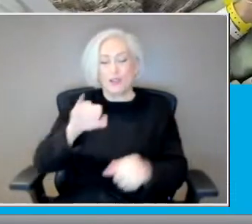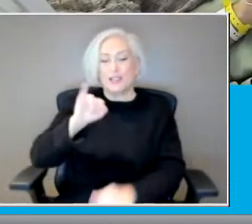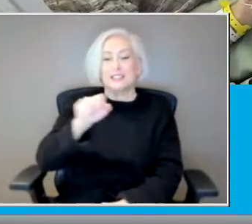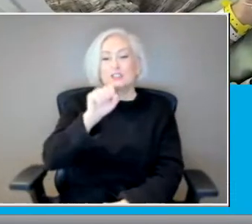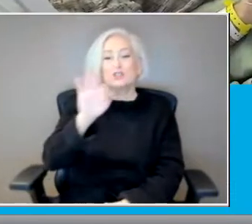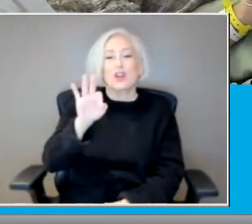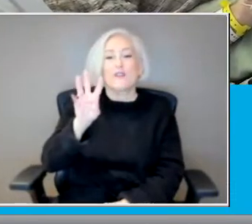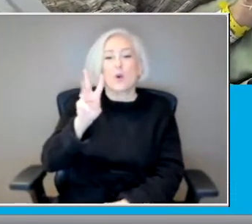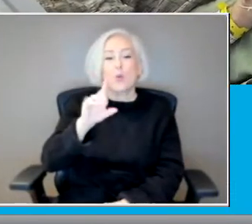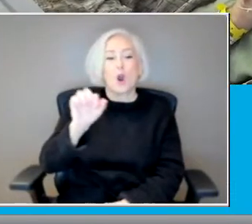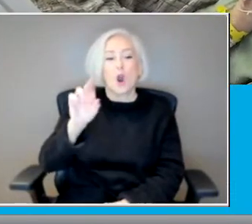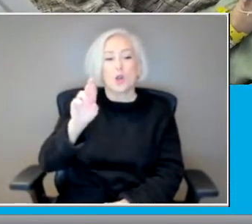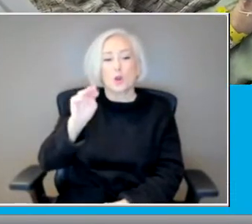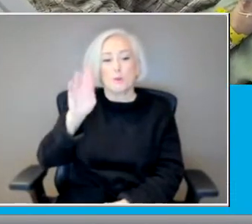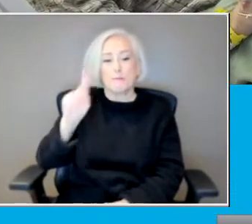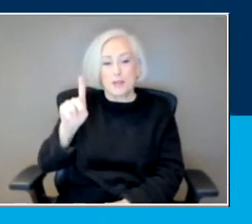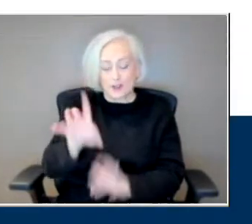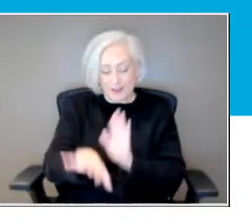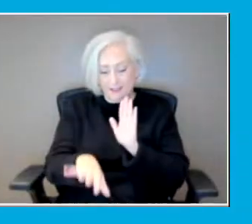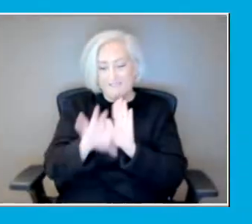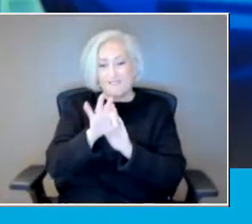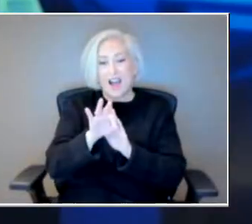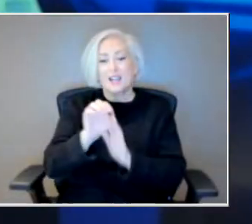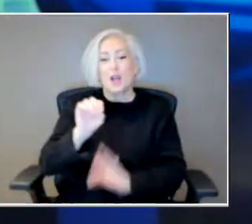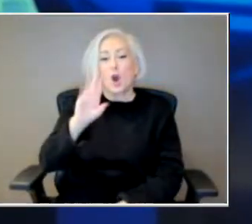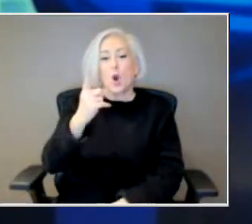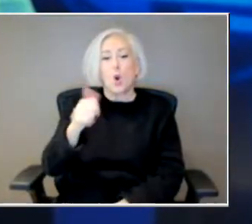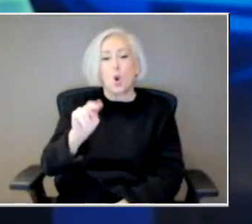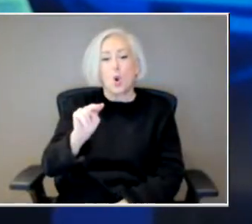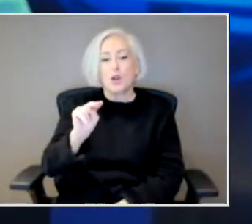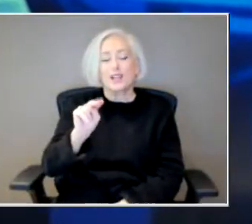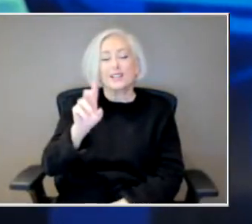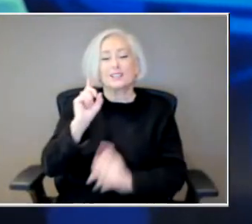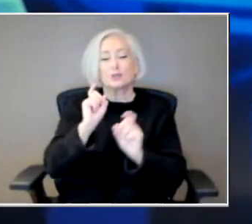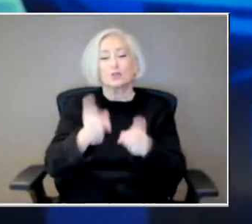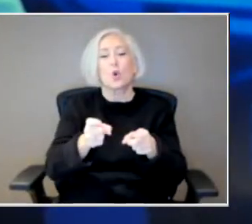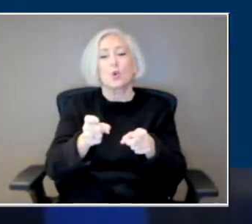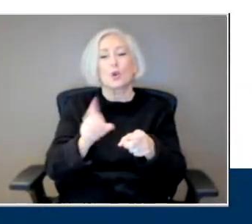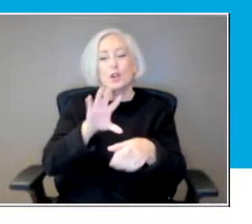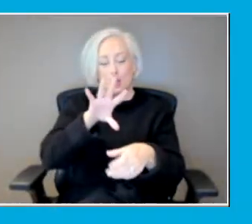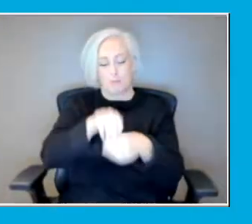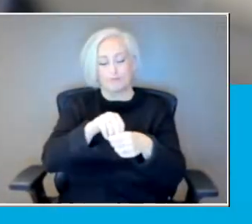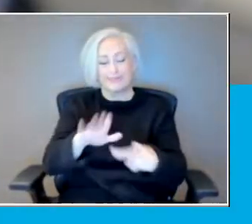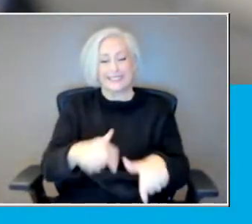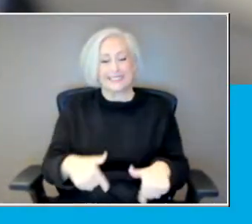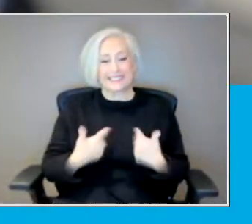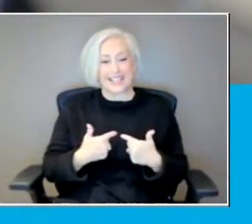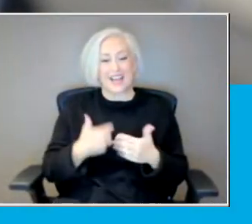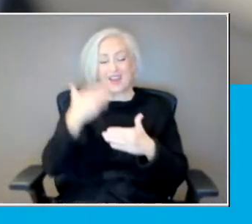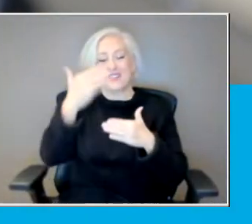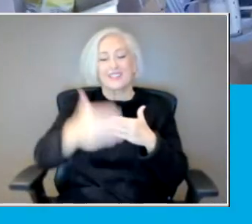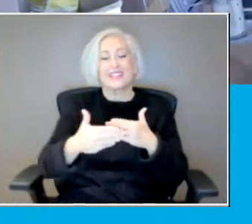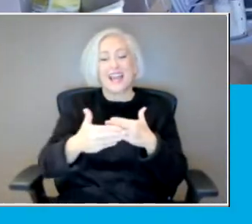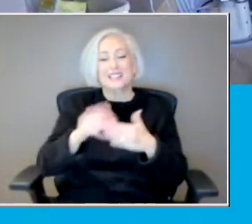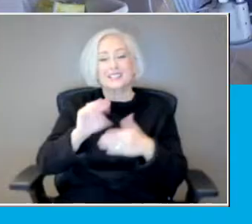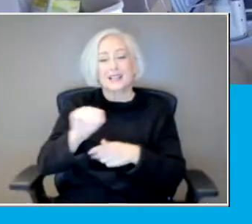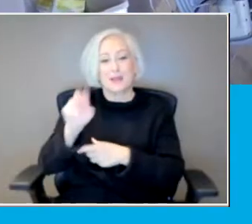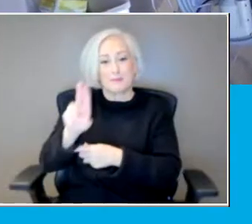an organ donor already in his life. I'm Jessica Lovell on the next Morning Medical Update. The remarkable